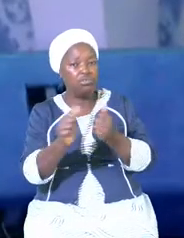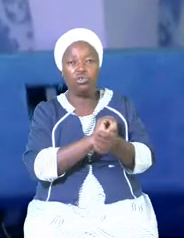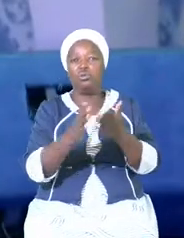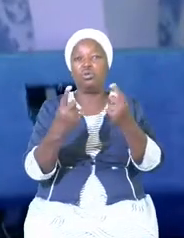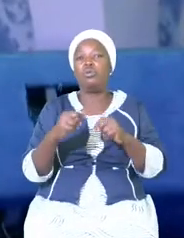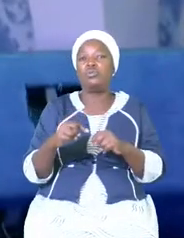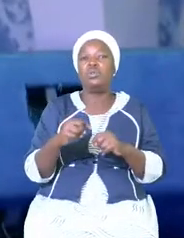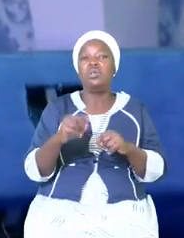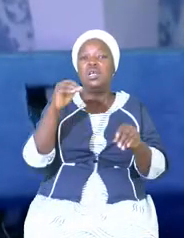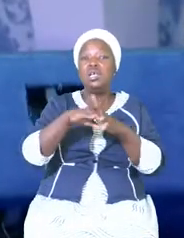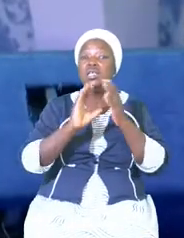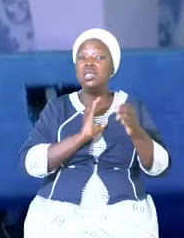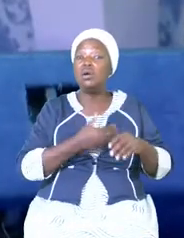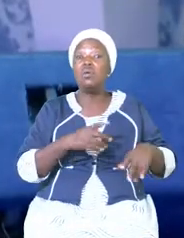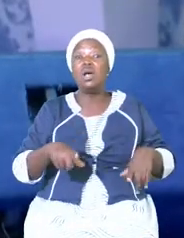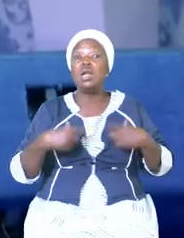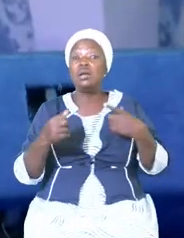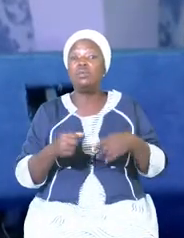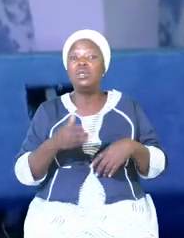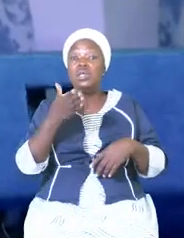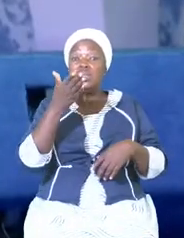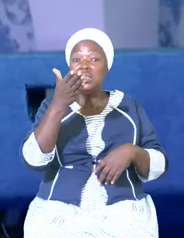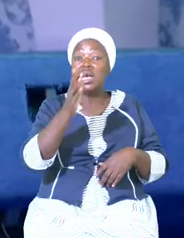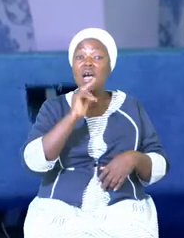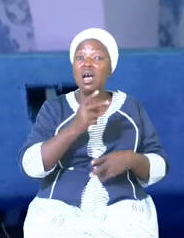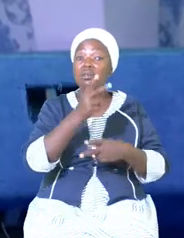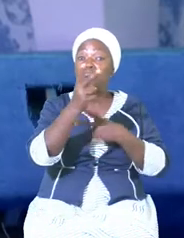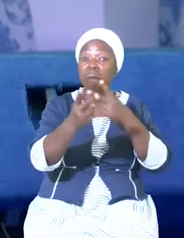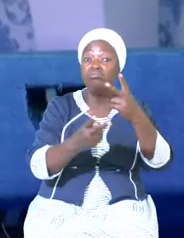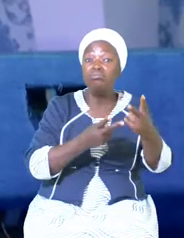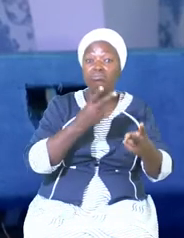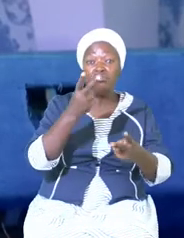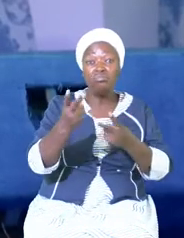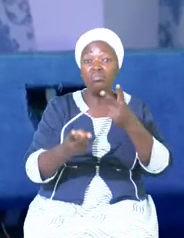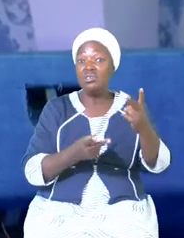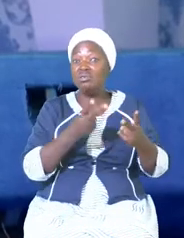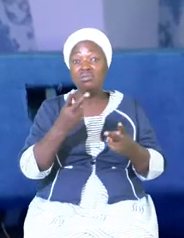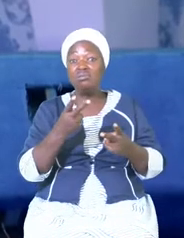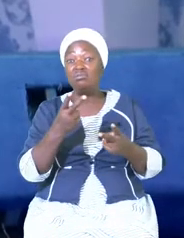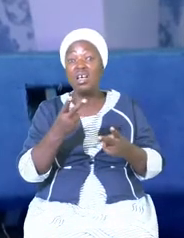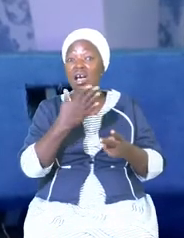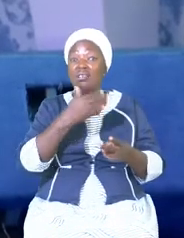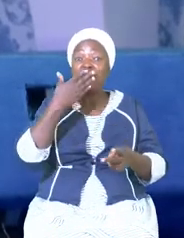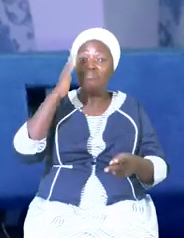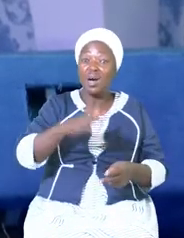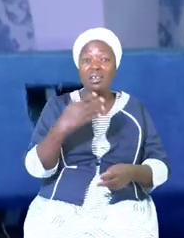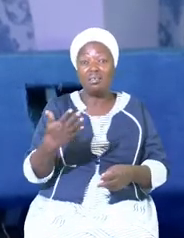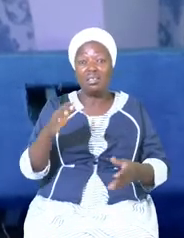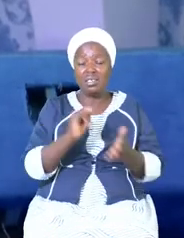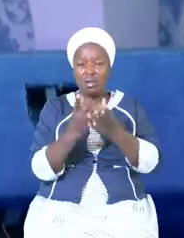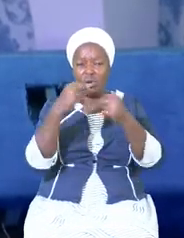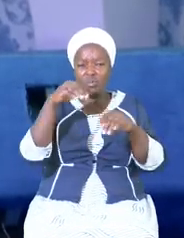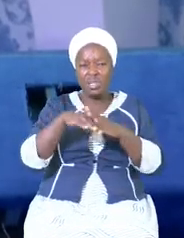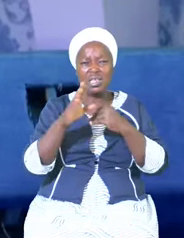our lives, there are strange elements that come in and they stroll in. And as